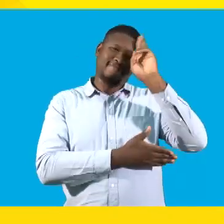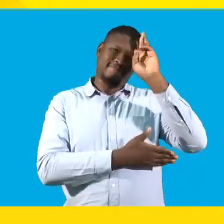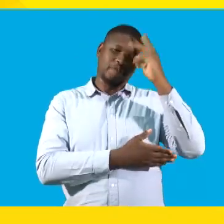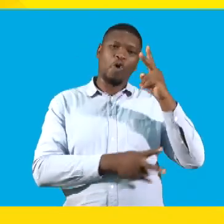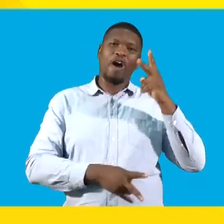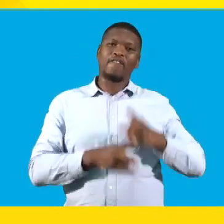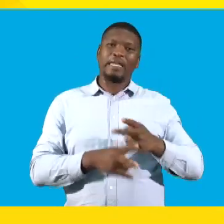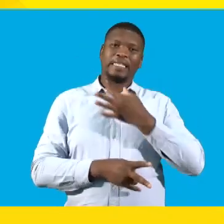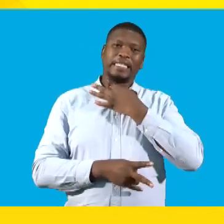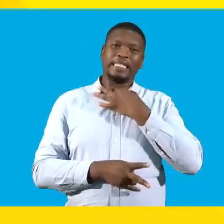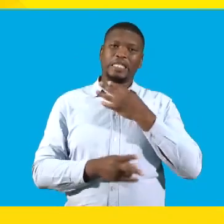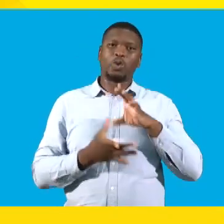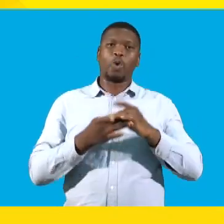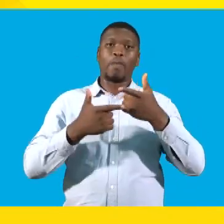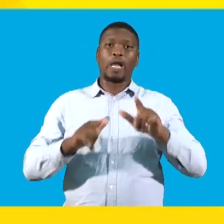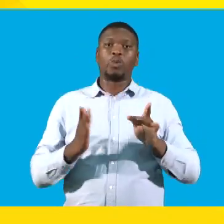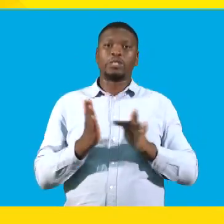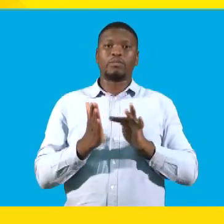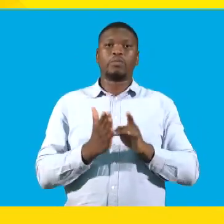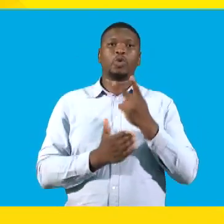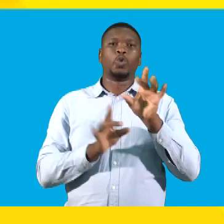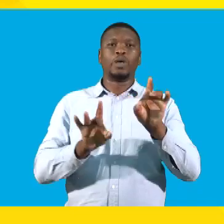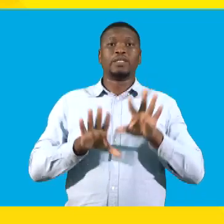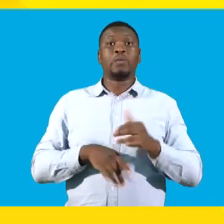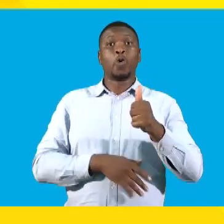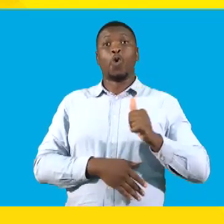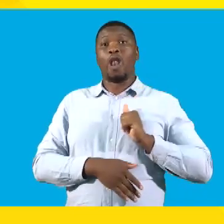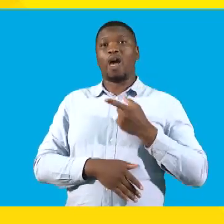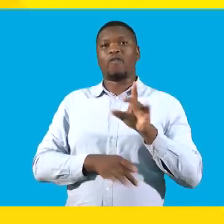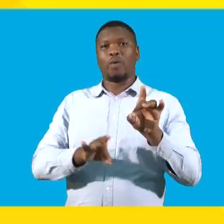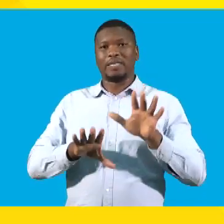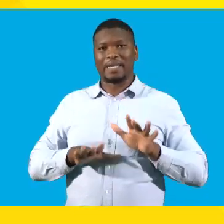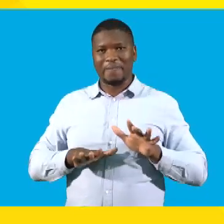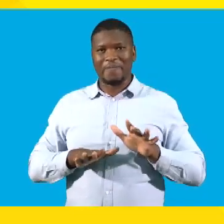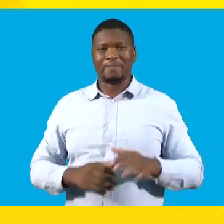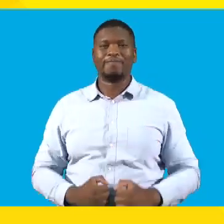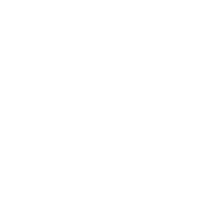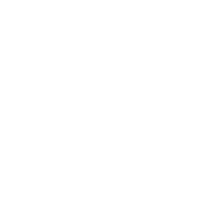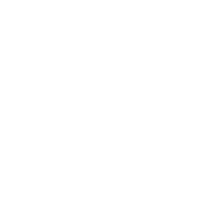English Home Language Paper 2 examination. Good luck for your exams.